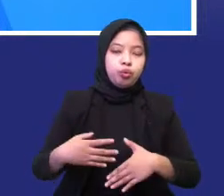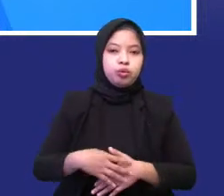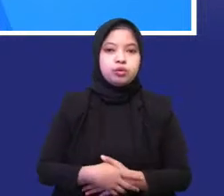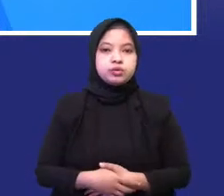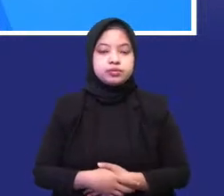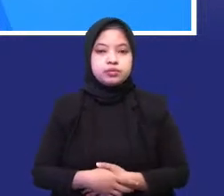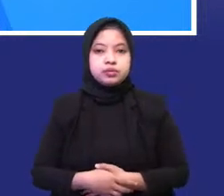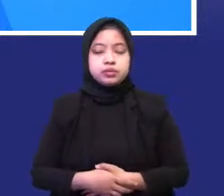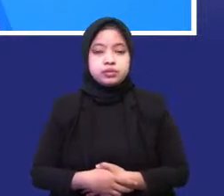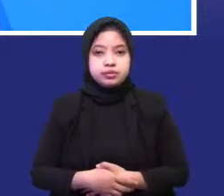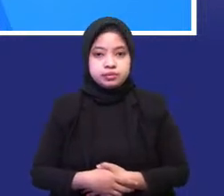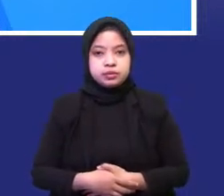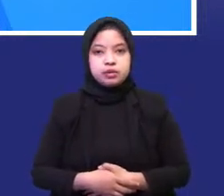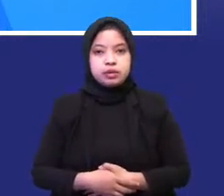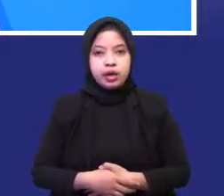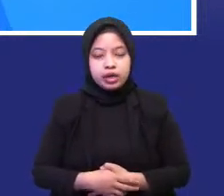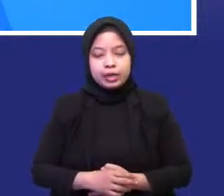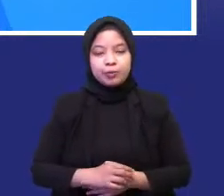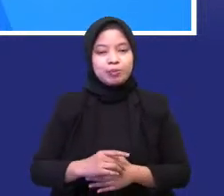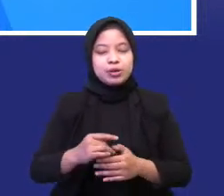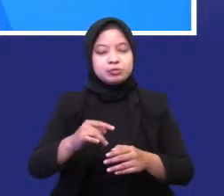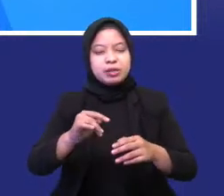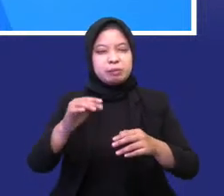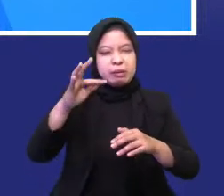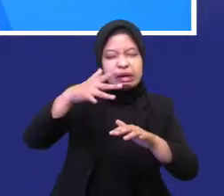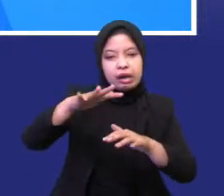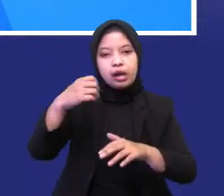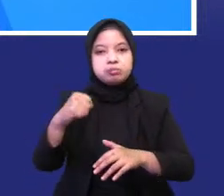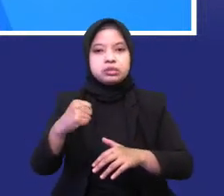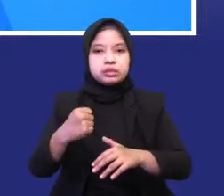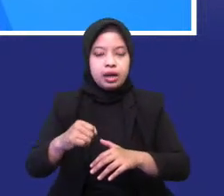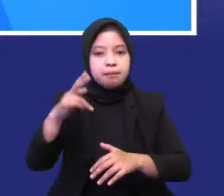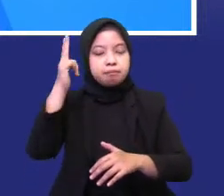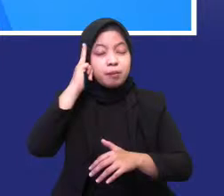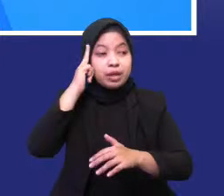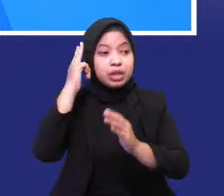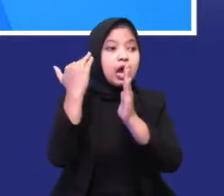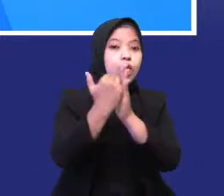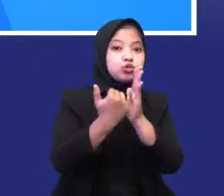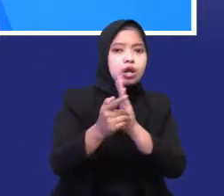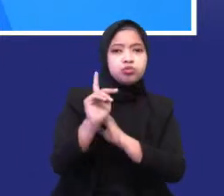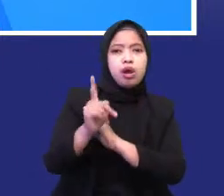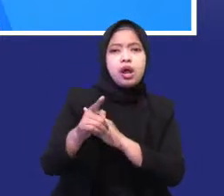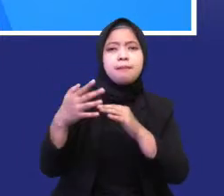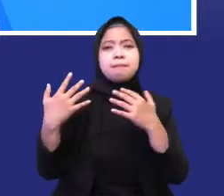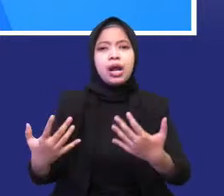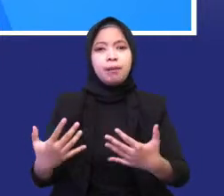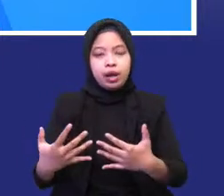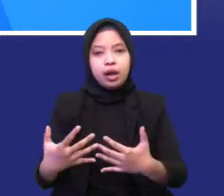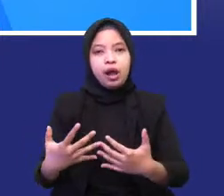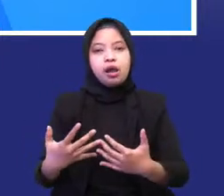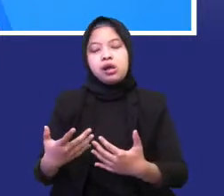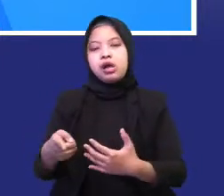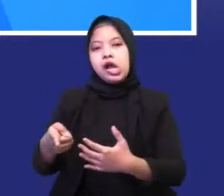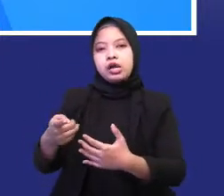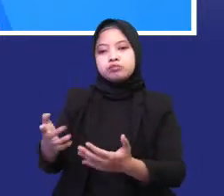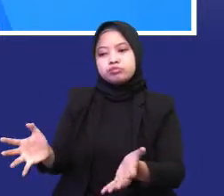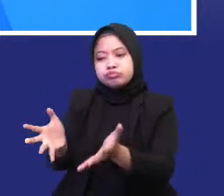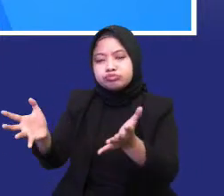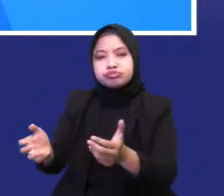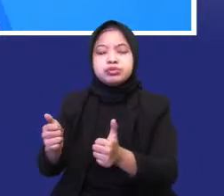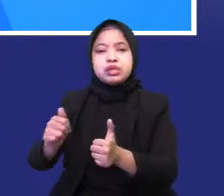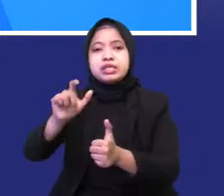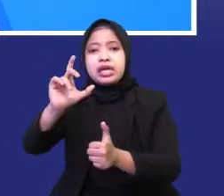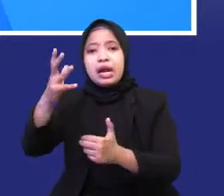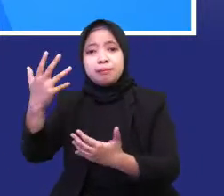a spike in cases, the Indonesian government continues to strengthen preventive measures